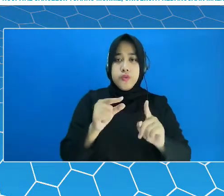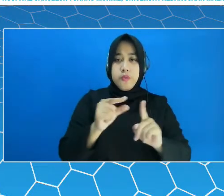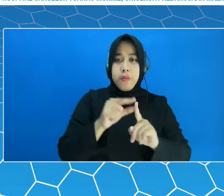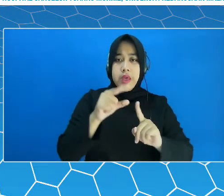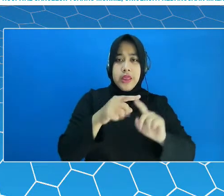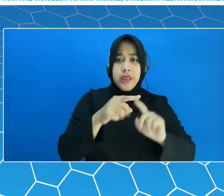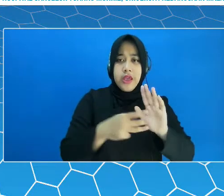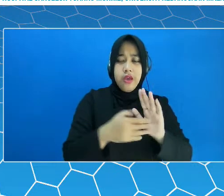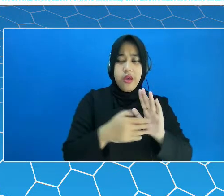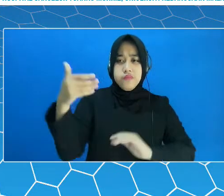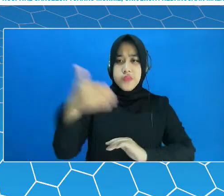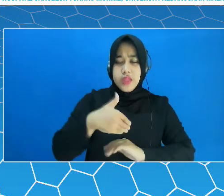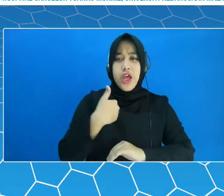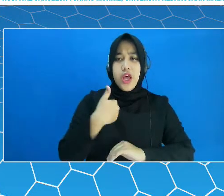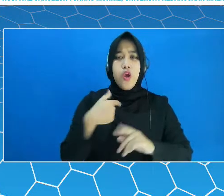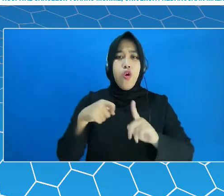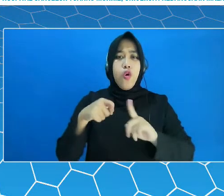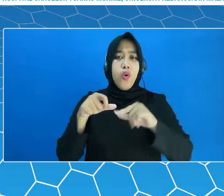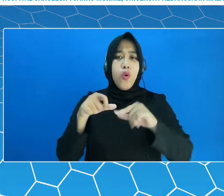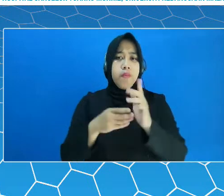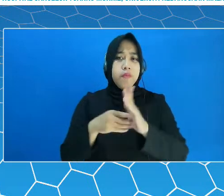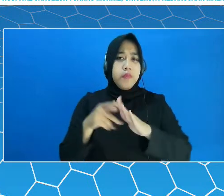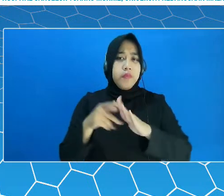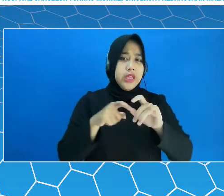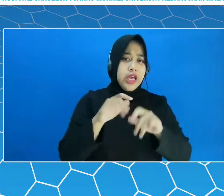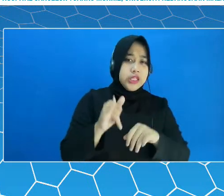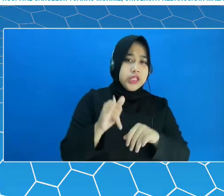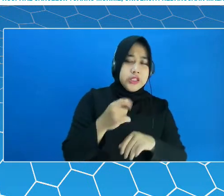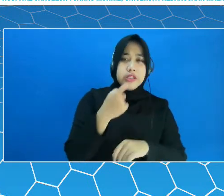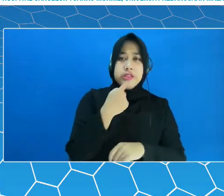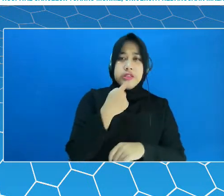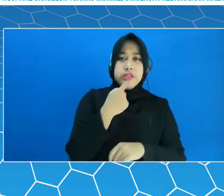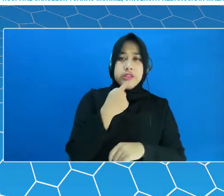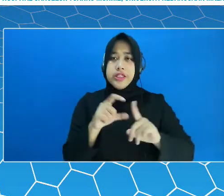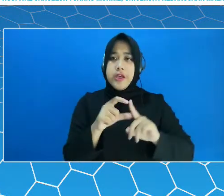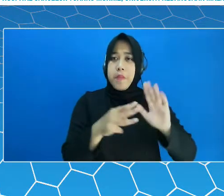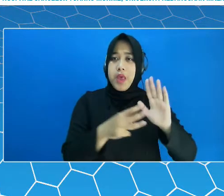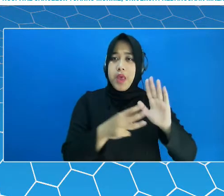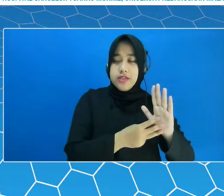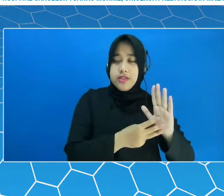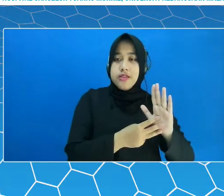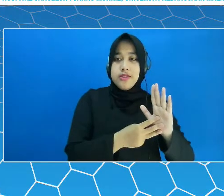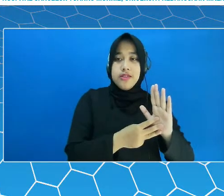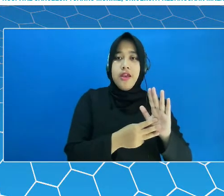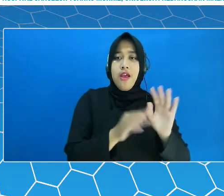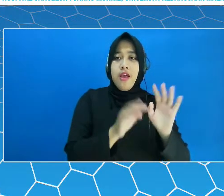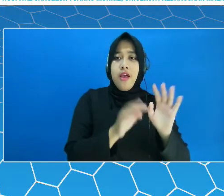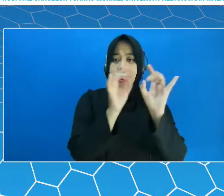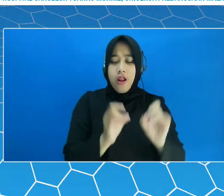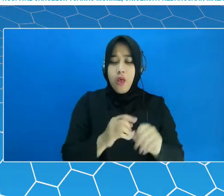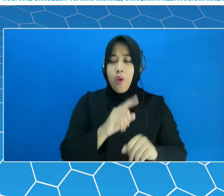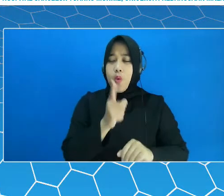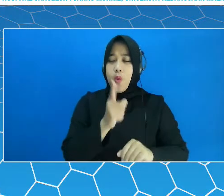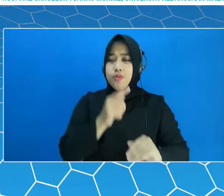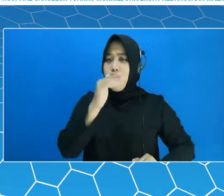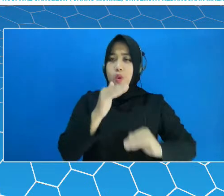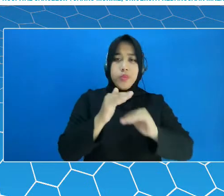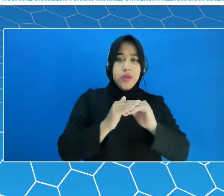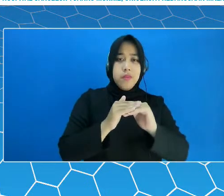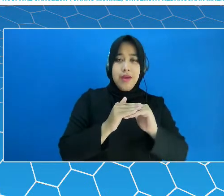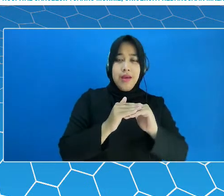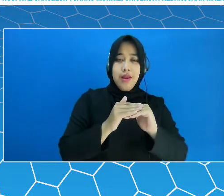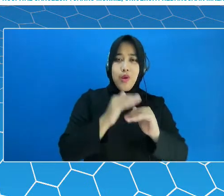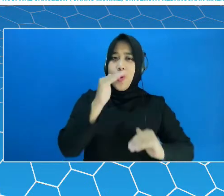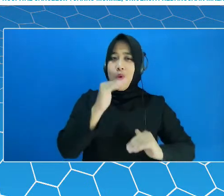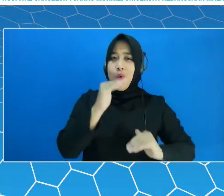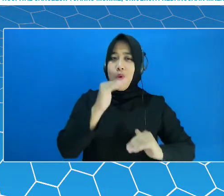diabetic-related complication, IHD-related complications. Therefore, I think we had to optimize our emergency services, because sometimes